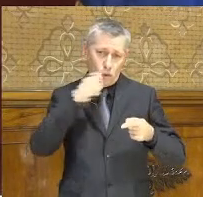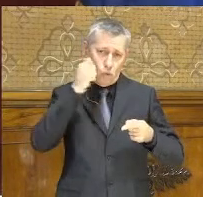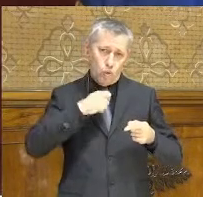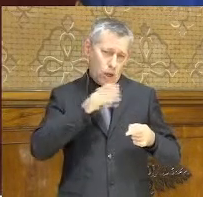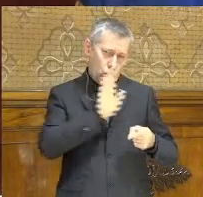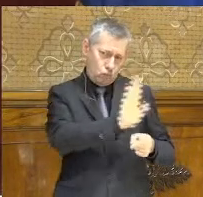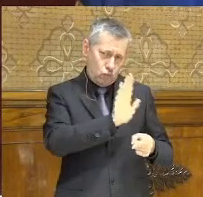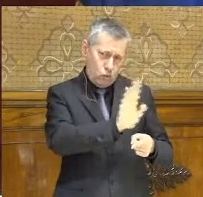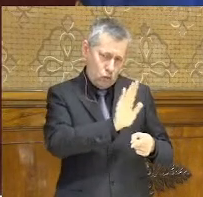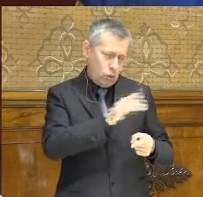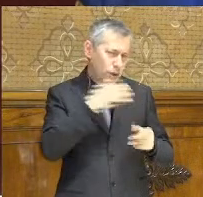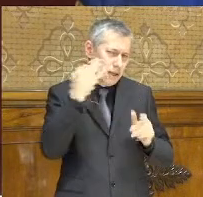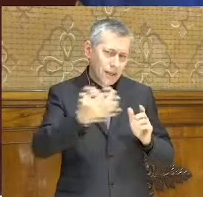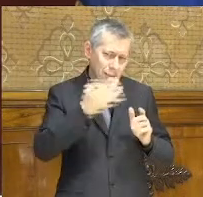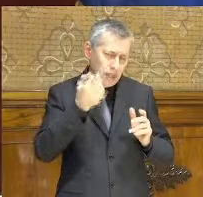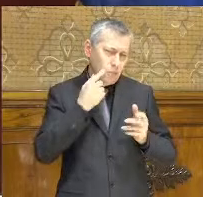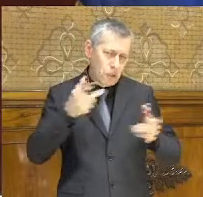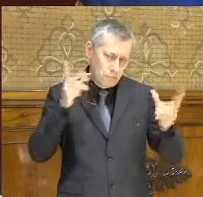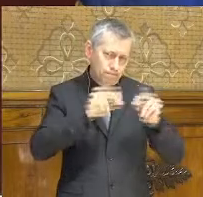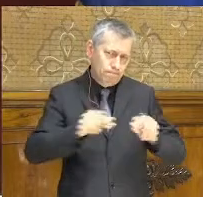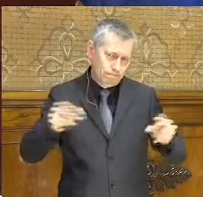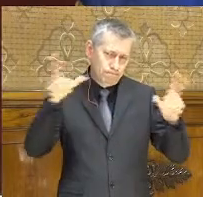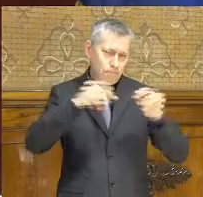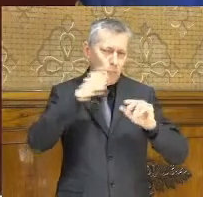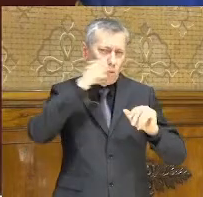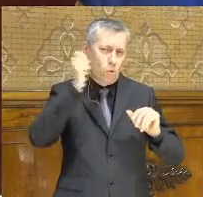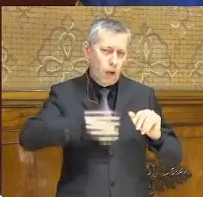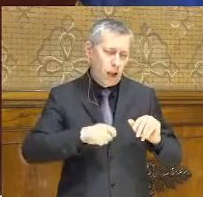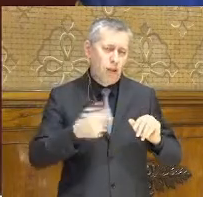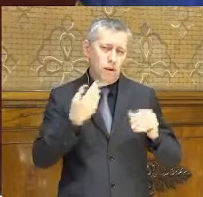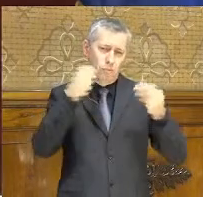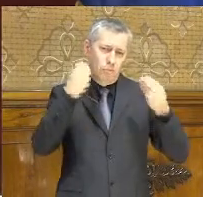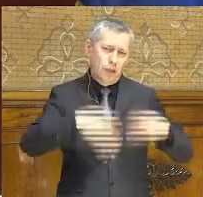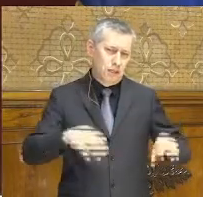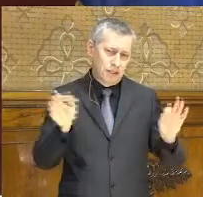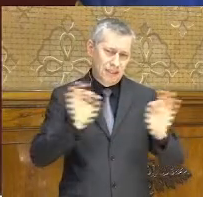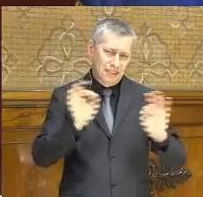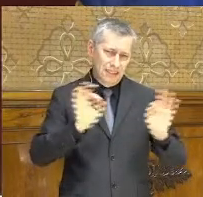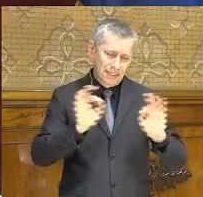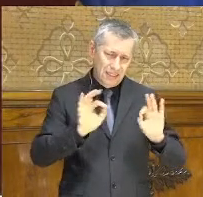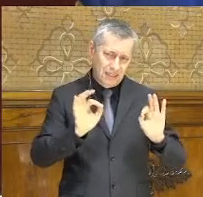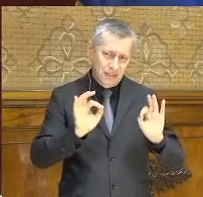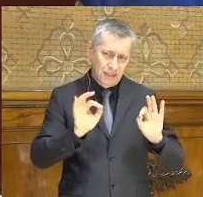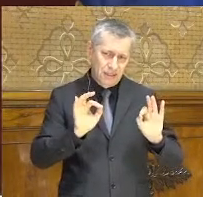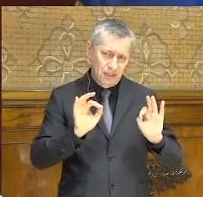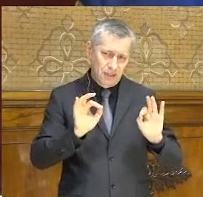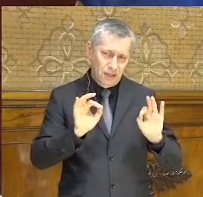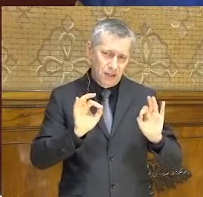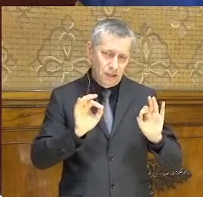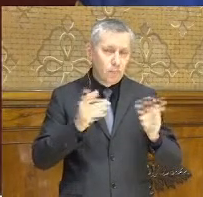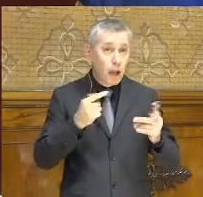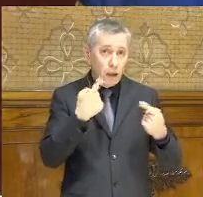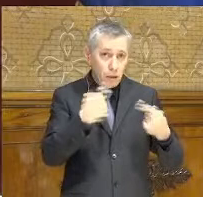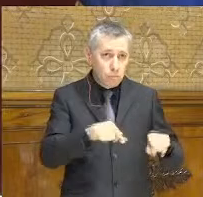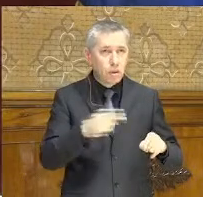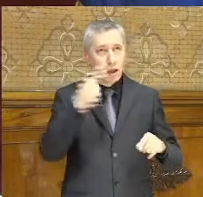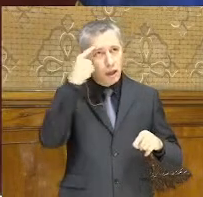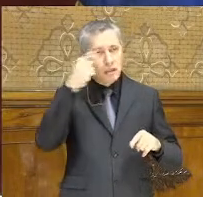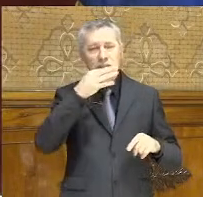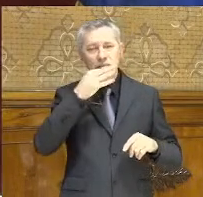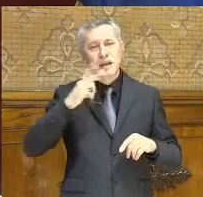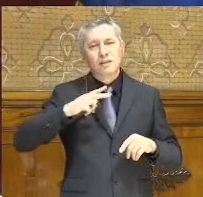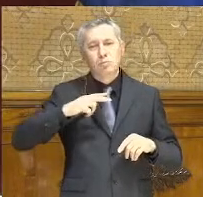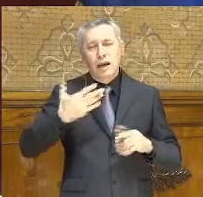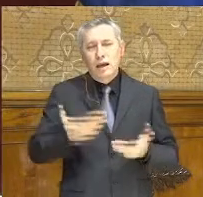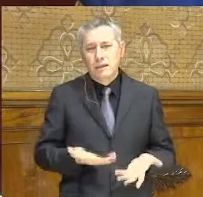yet lost. From this Ukrainian speech act of hope and solidarity, strengthened by the anxious and